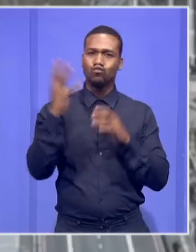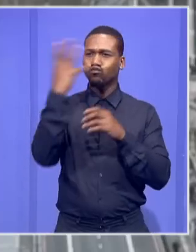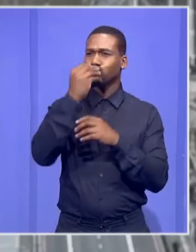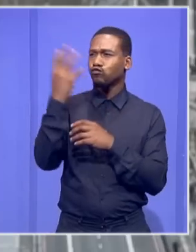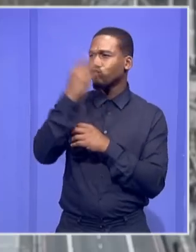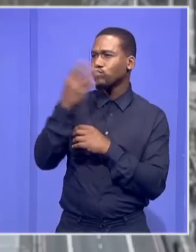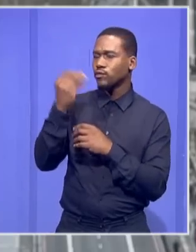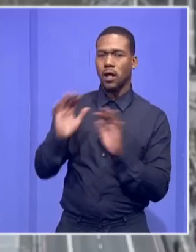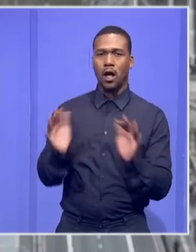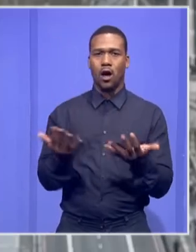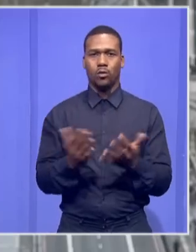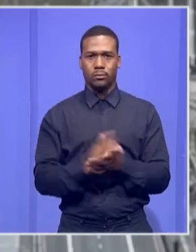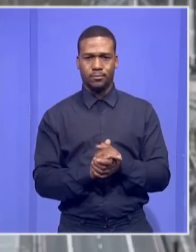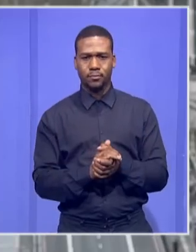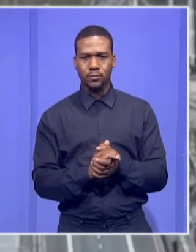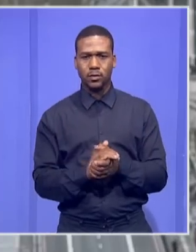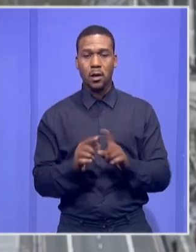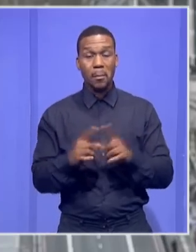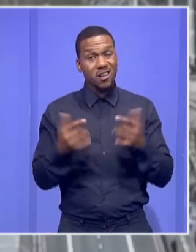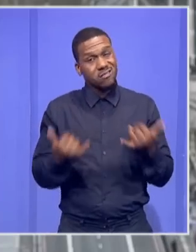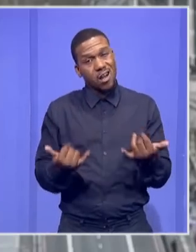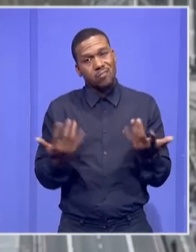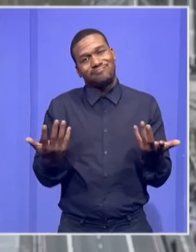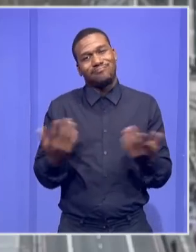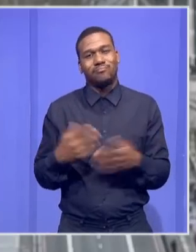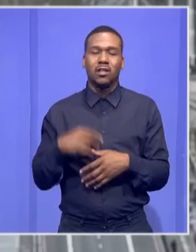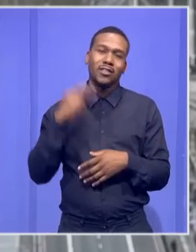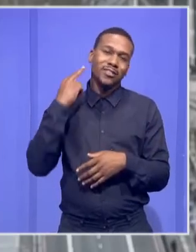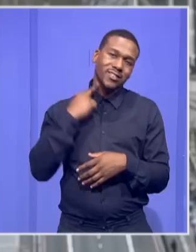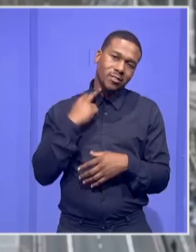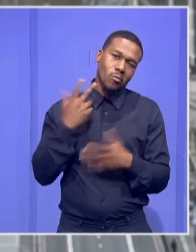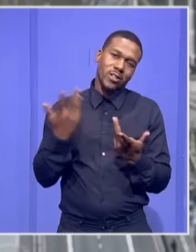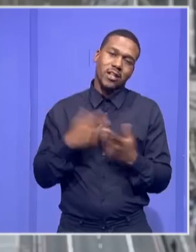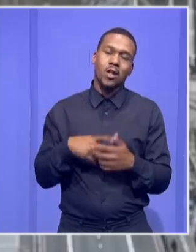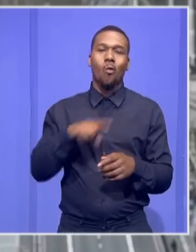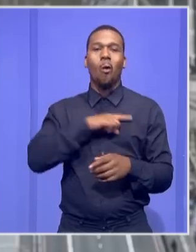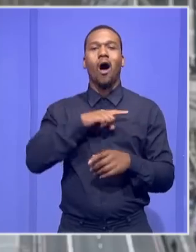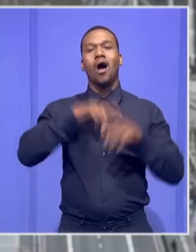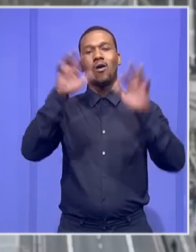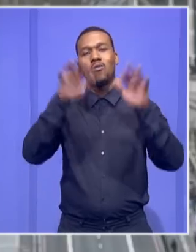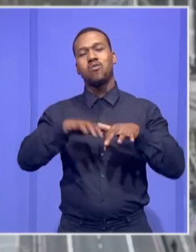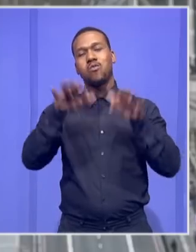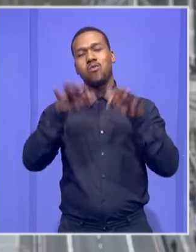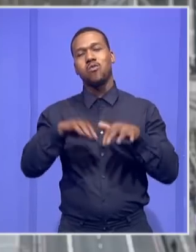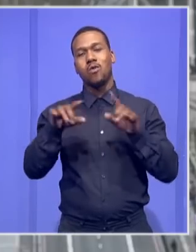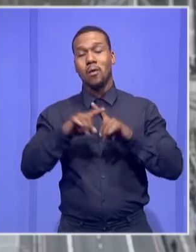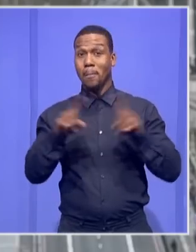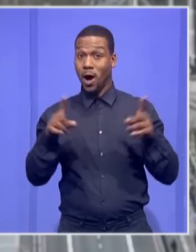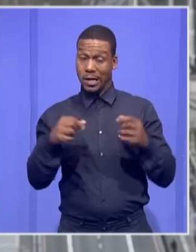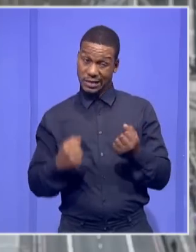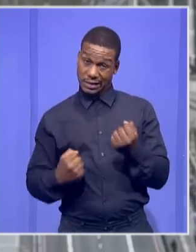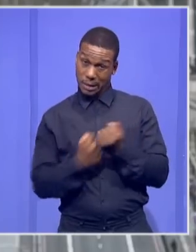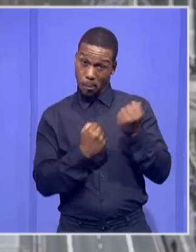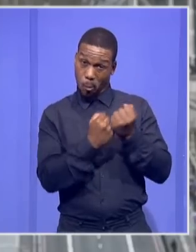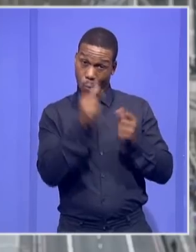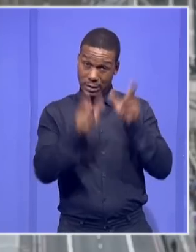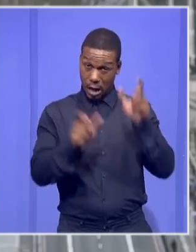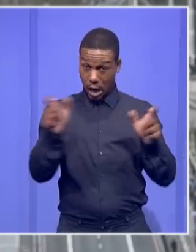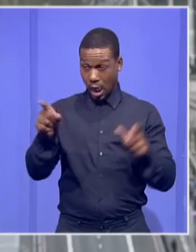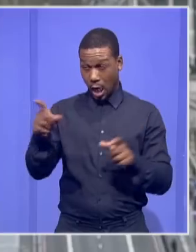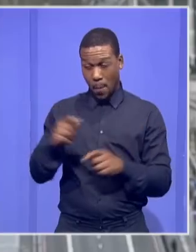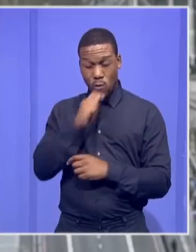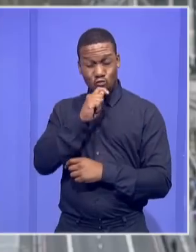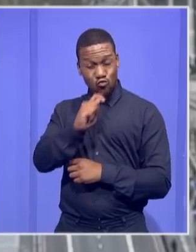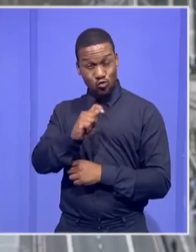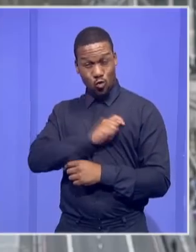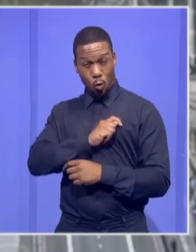very disappointed that it's raining, but I think for the die-hard royal fans who have been sleeping in tents for days in a